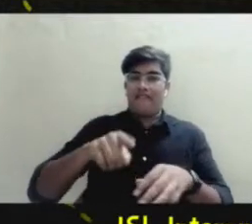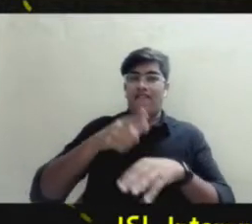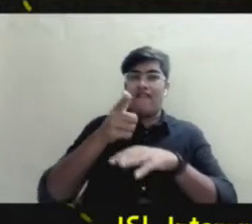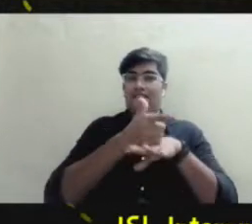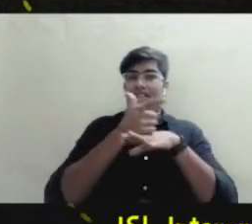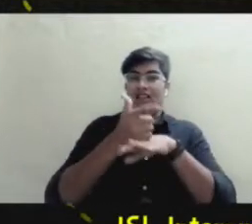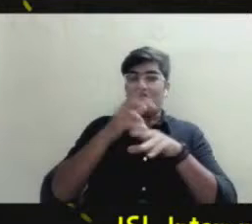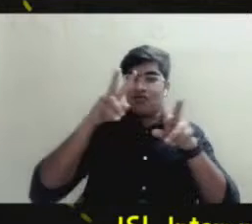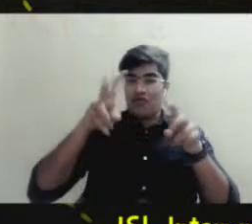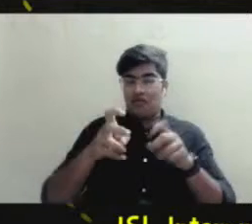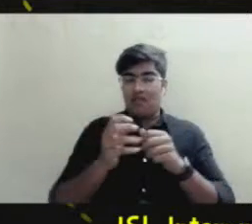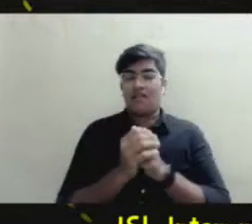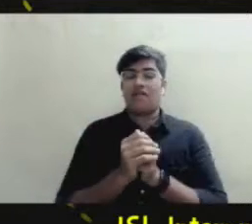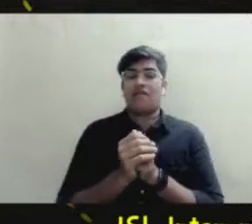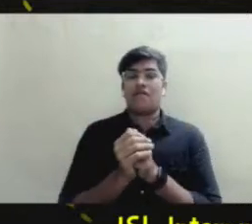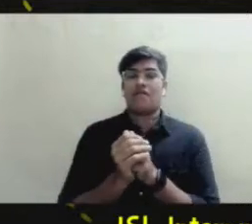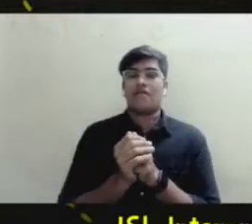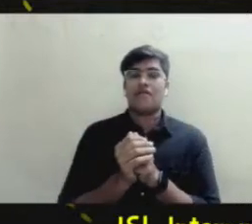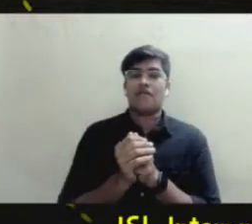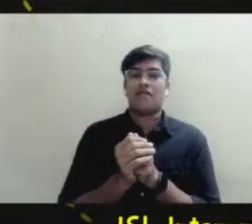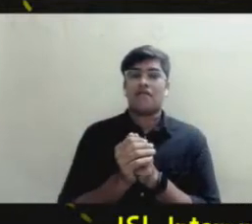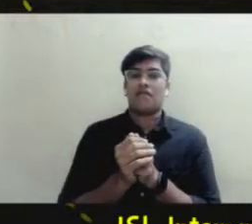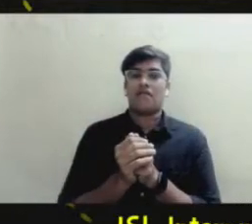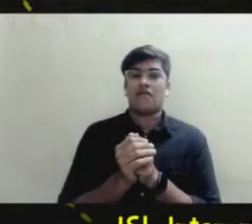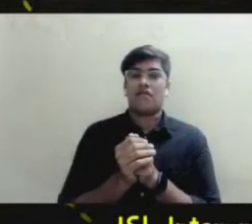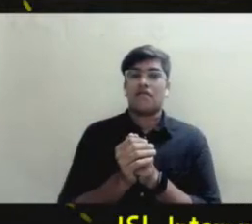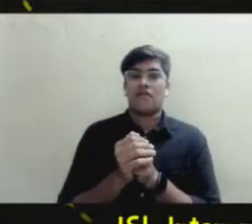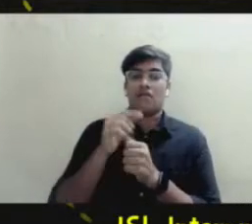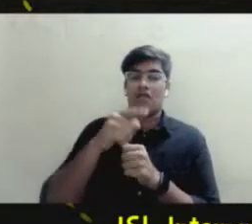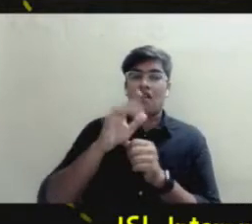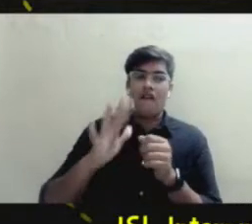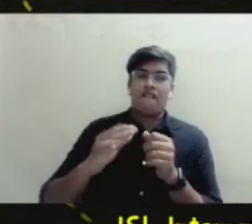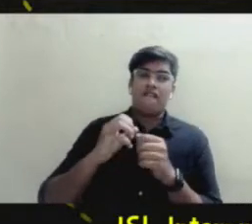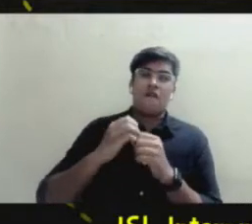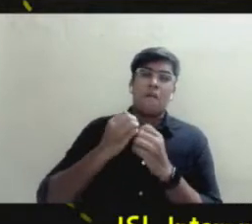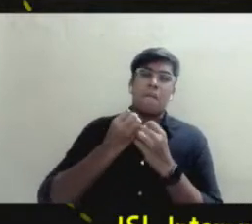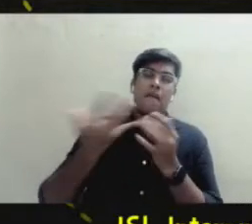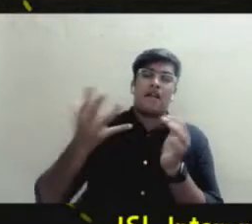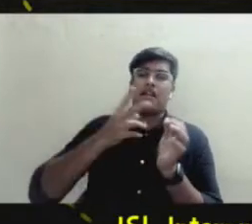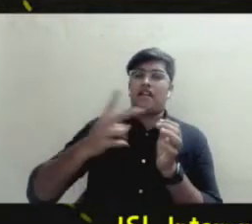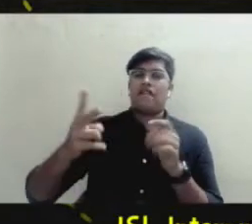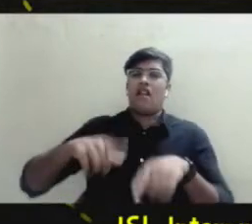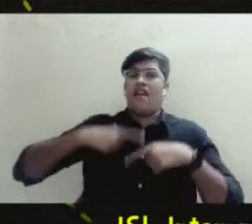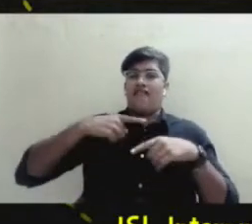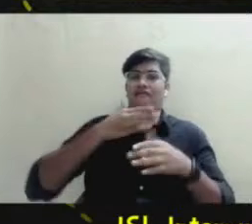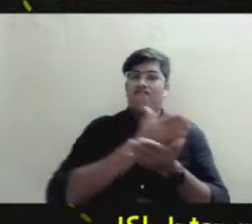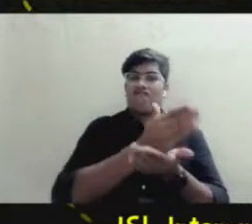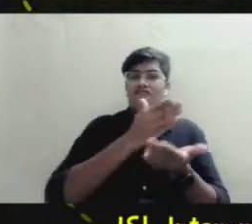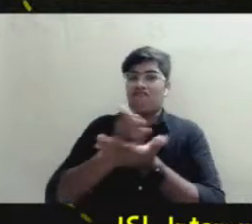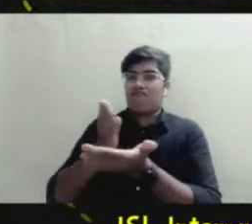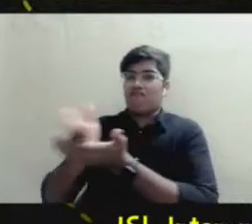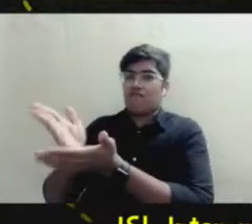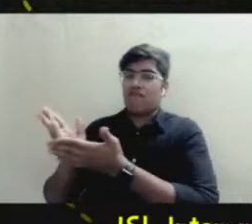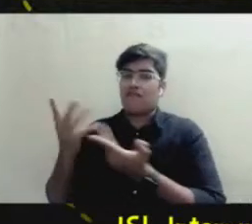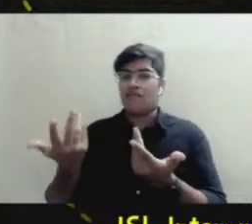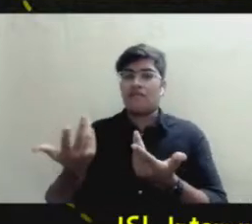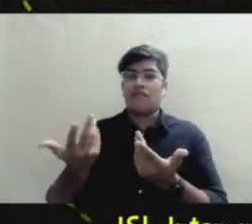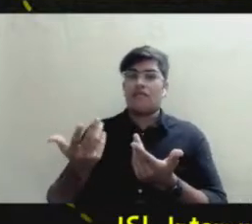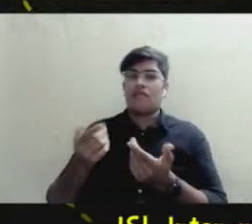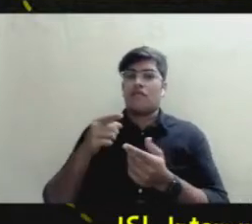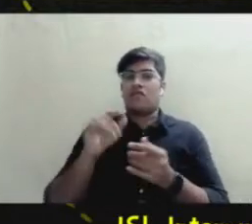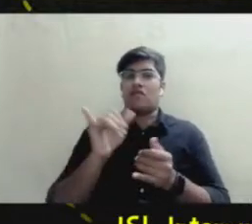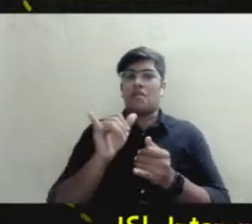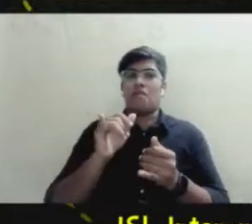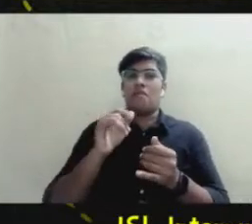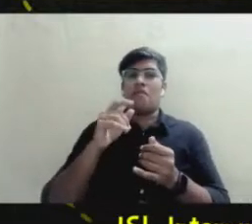production have taken very different paths and are perhaps not the greatest friends